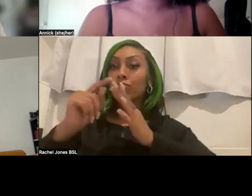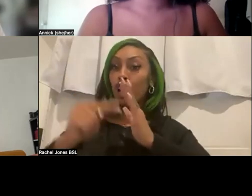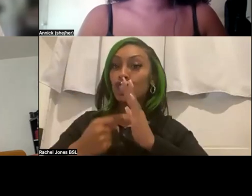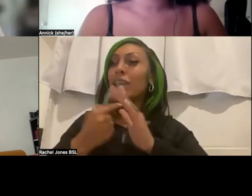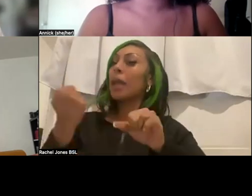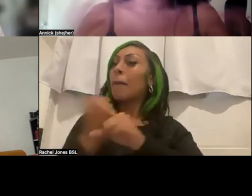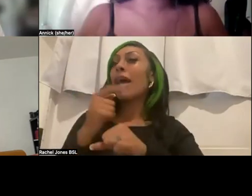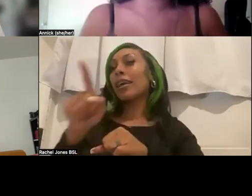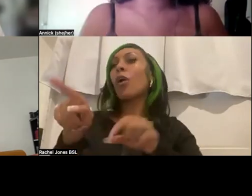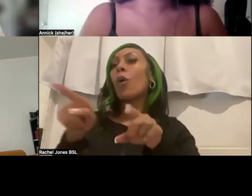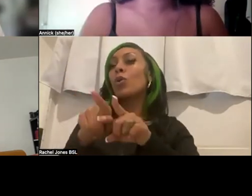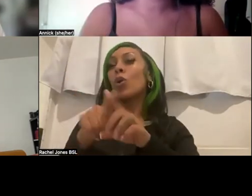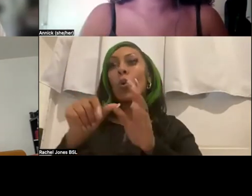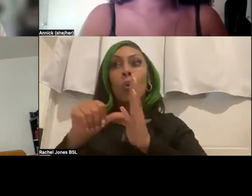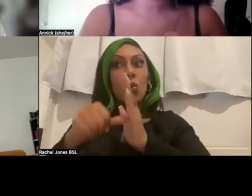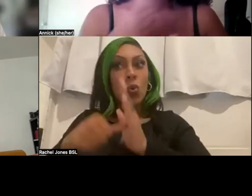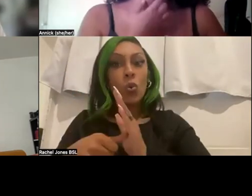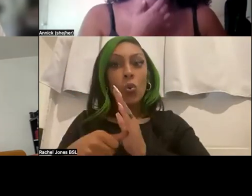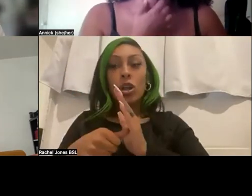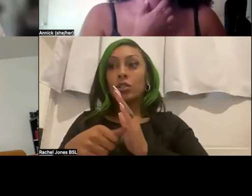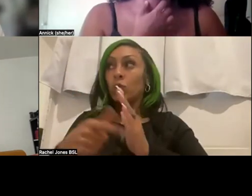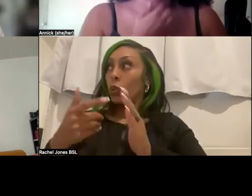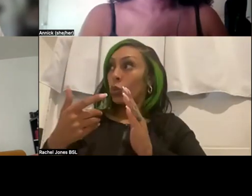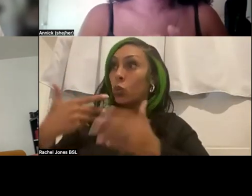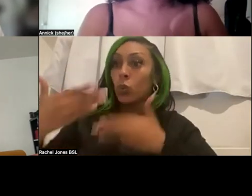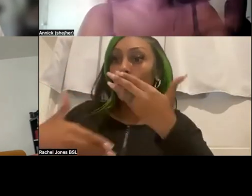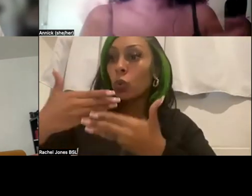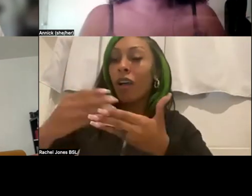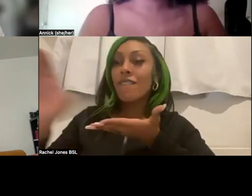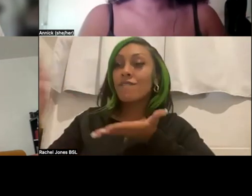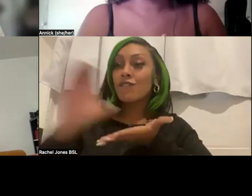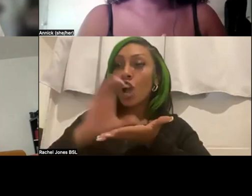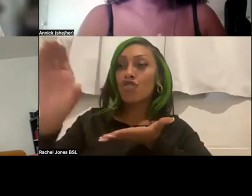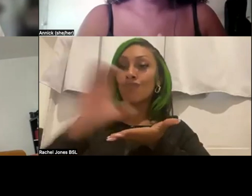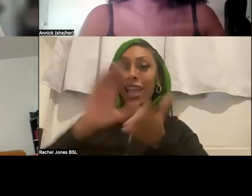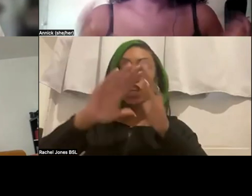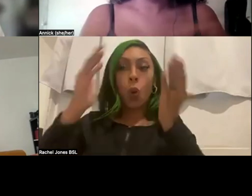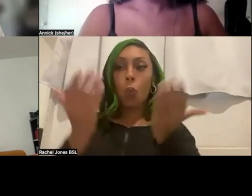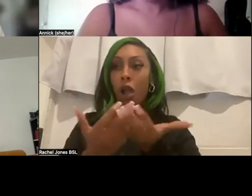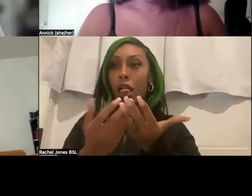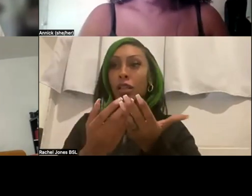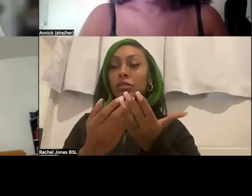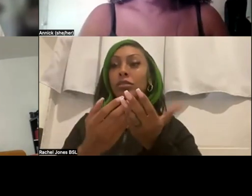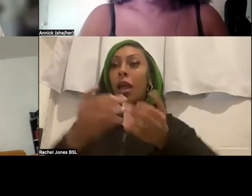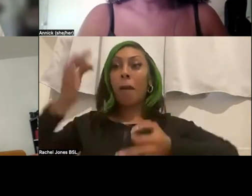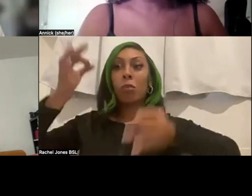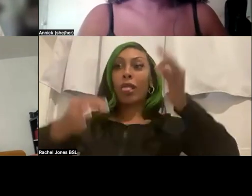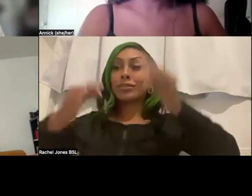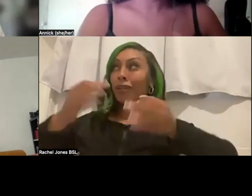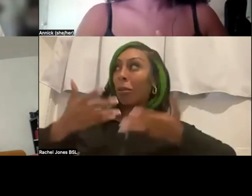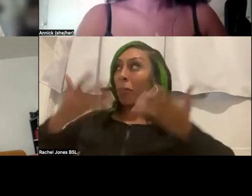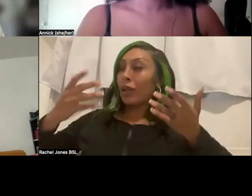hard to thrive in this fundraising world where the political is this big scarecrow